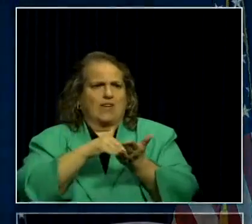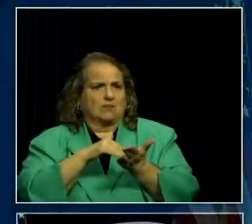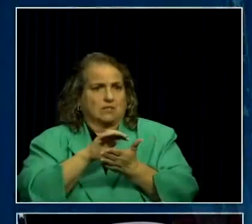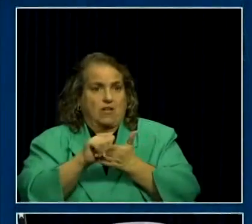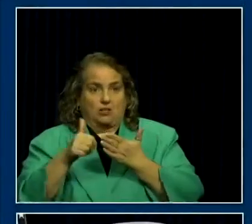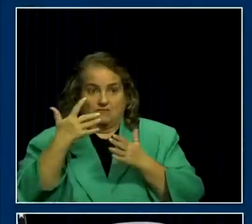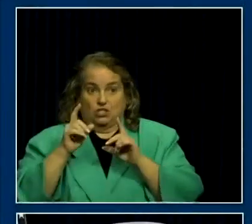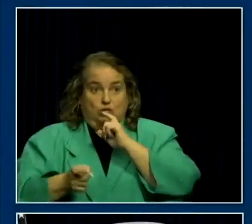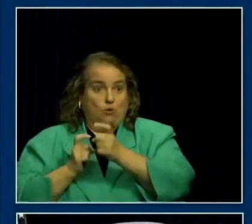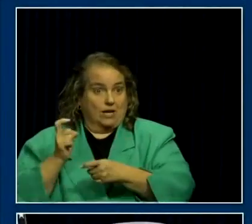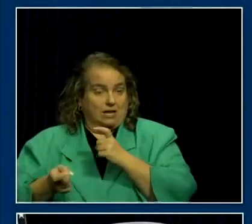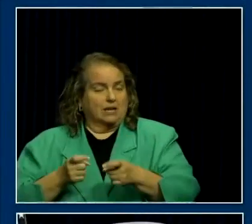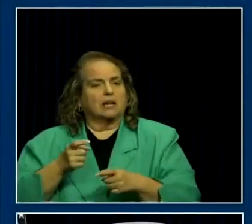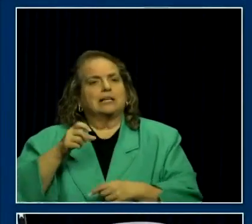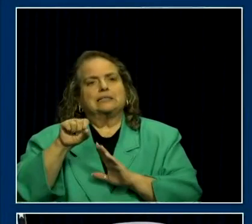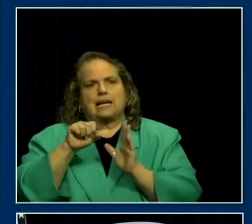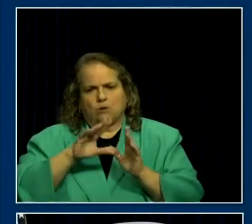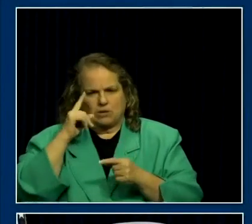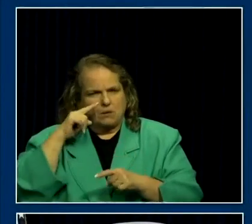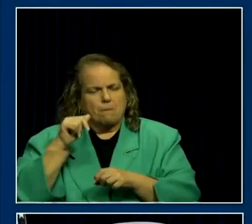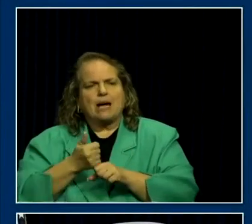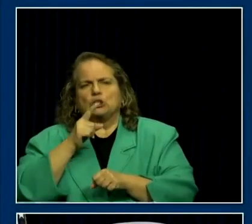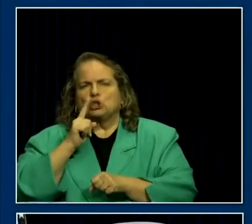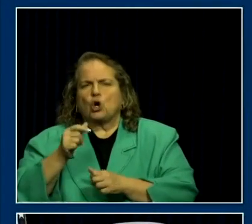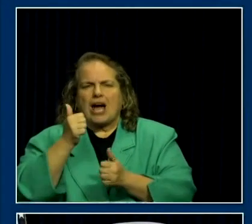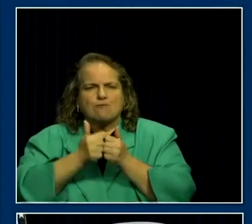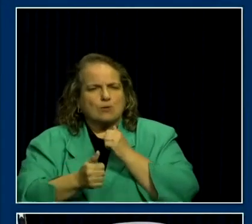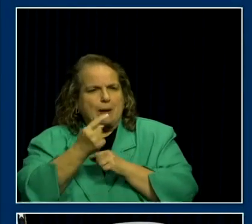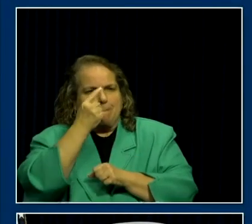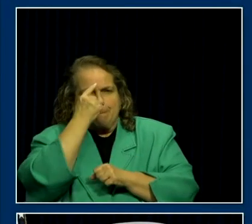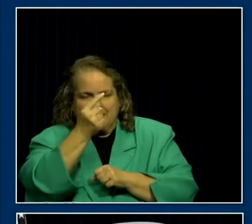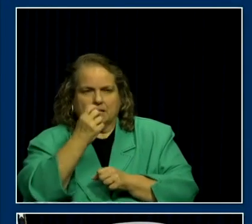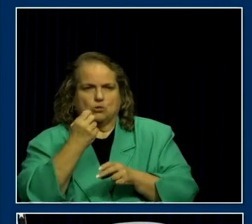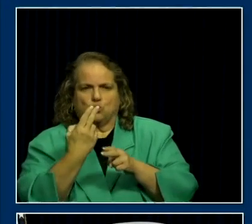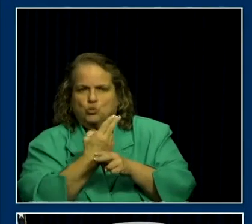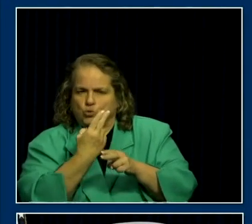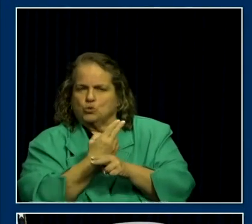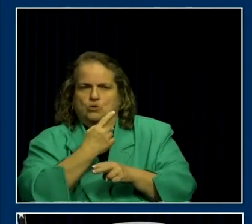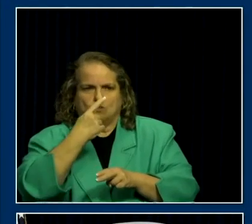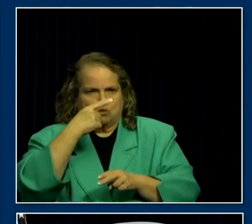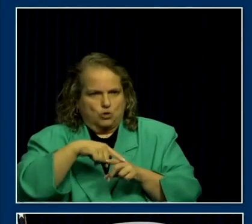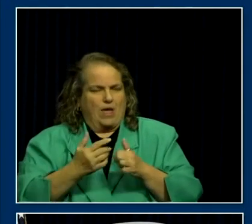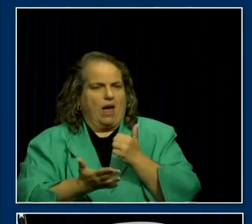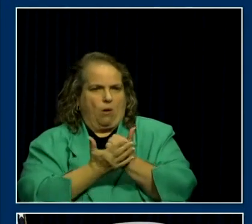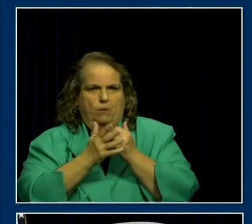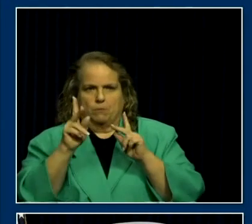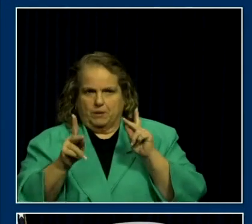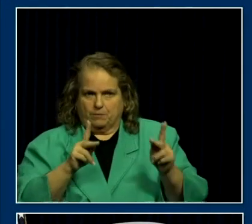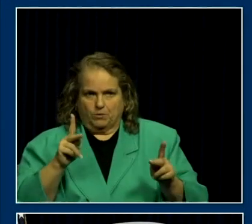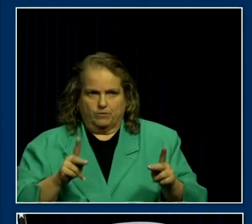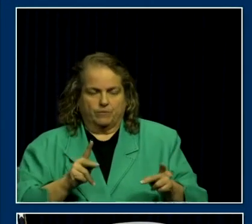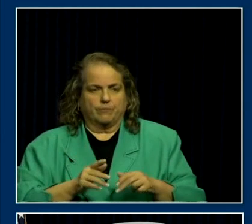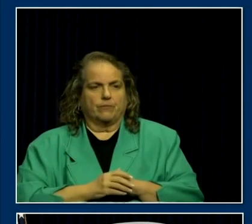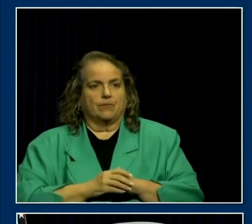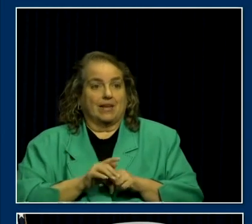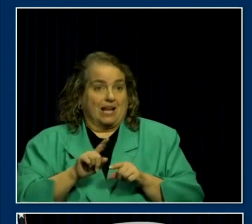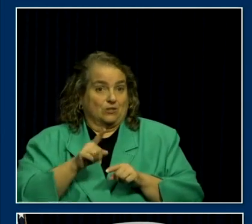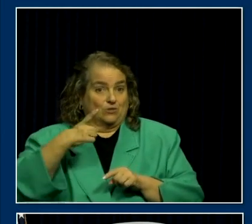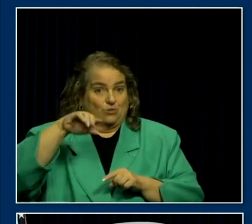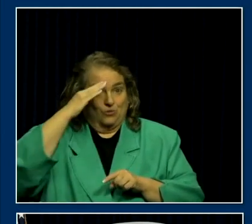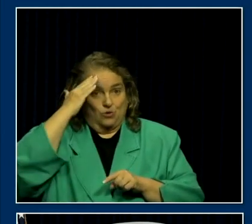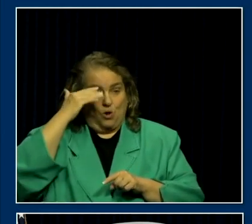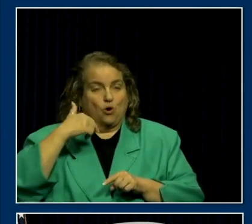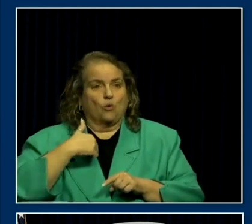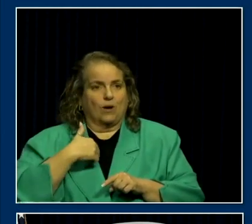already been given, and we'll want to make sure it gets to the very best places. As you know, we have